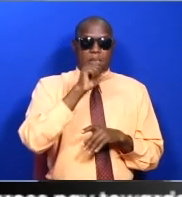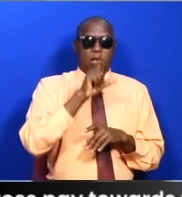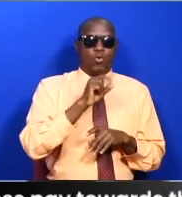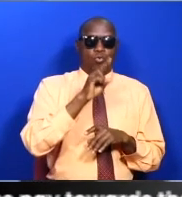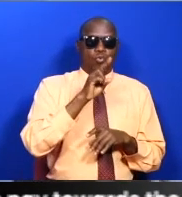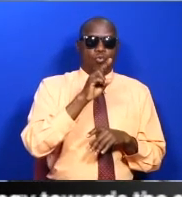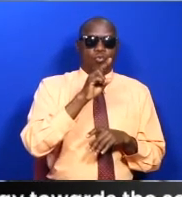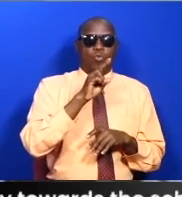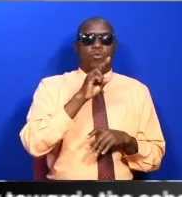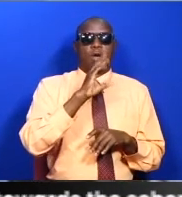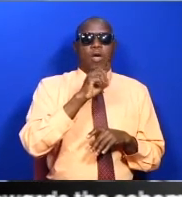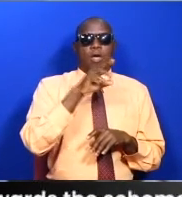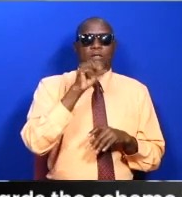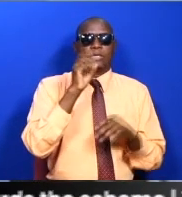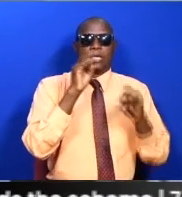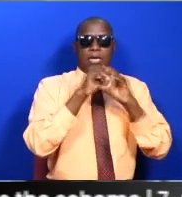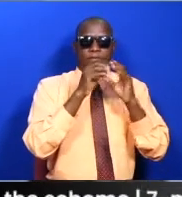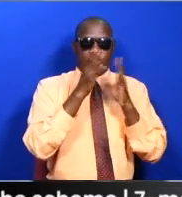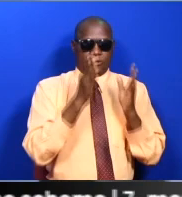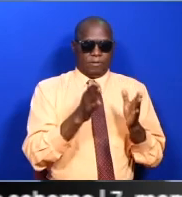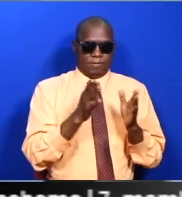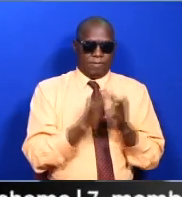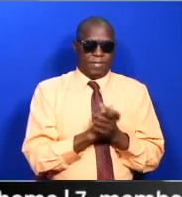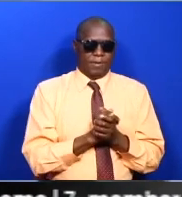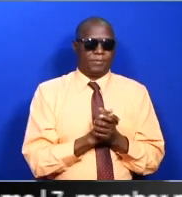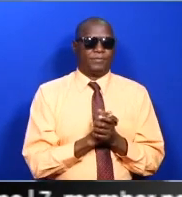who is the investor?